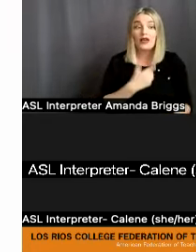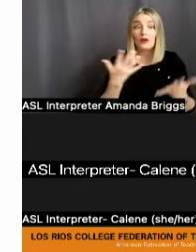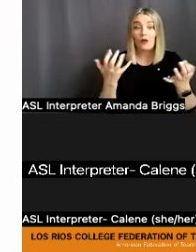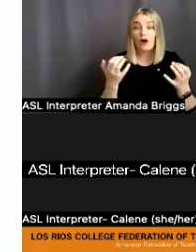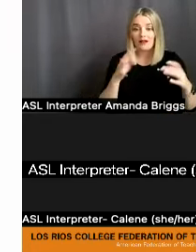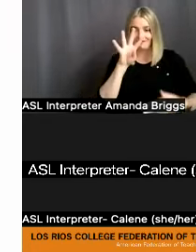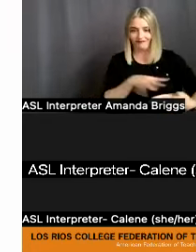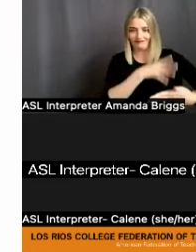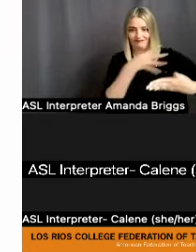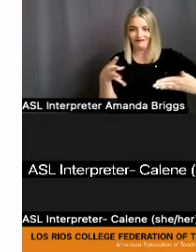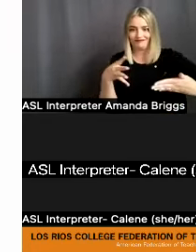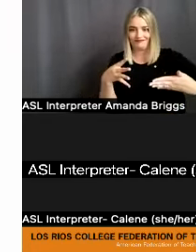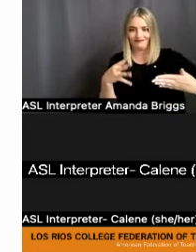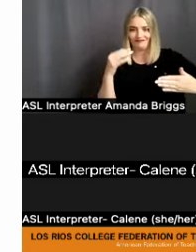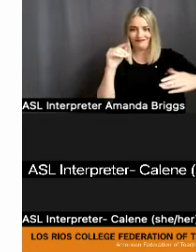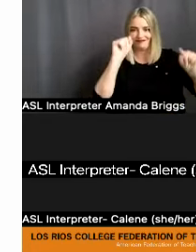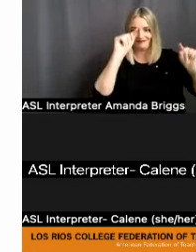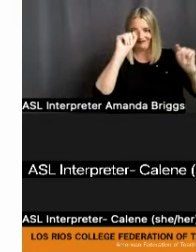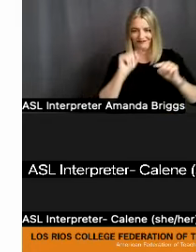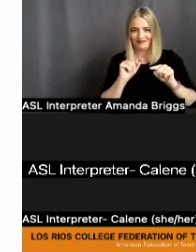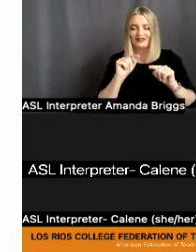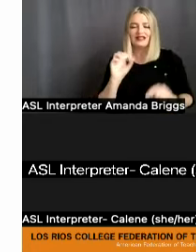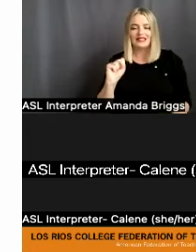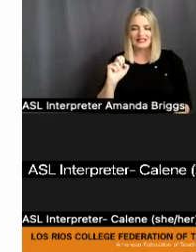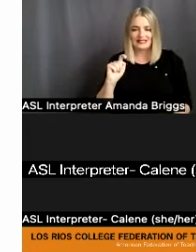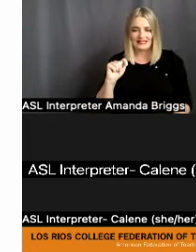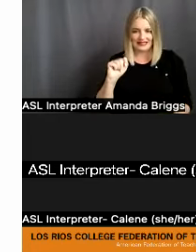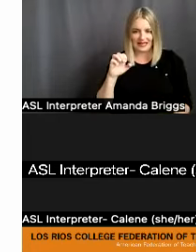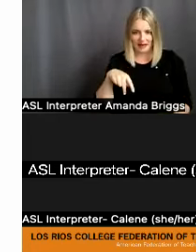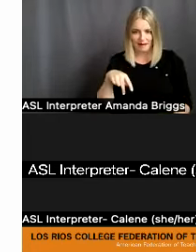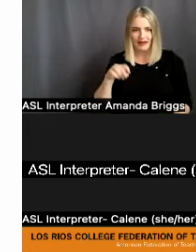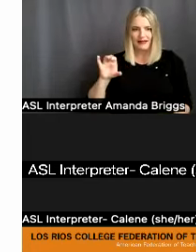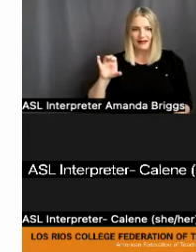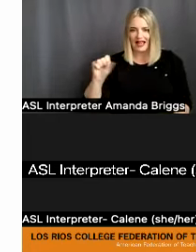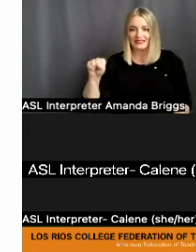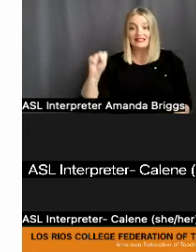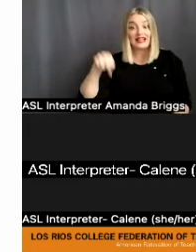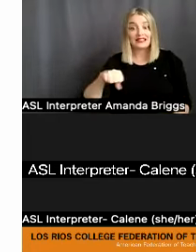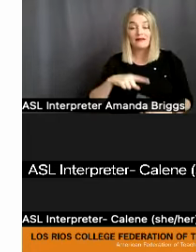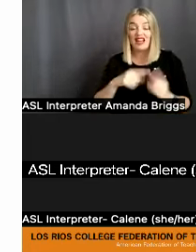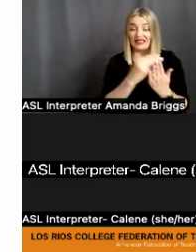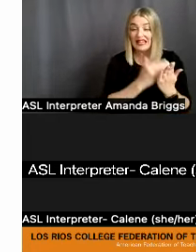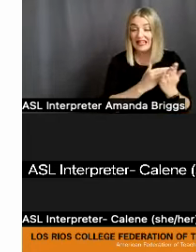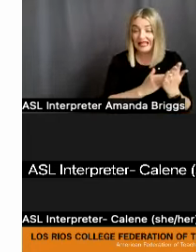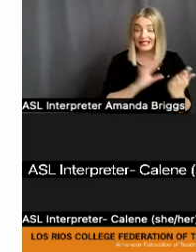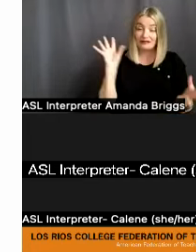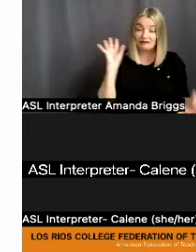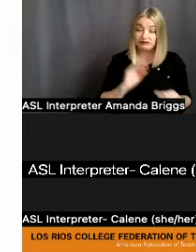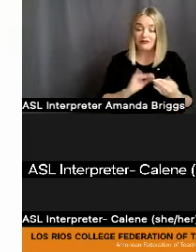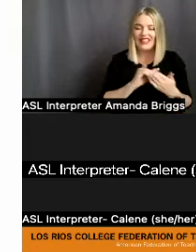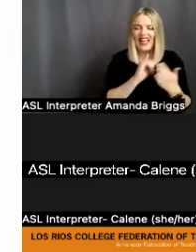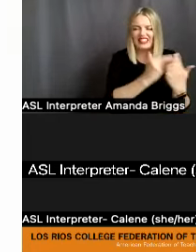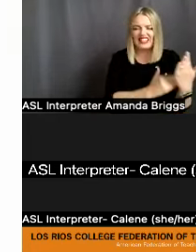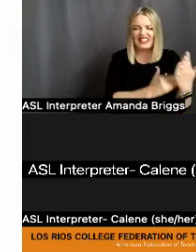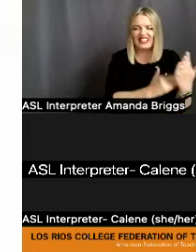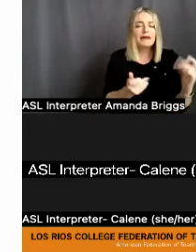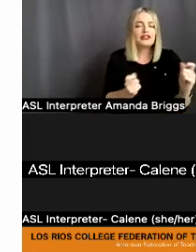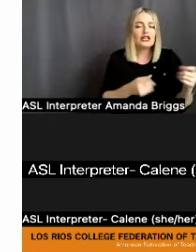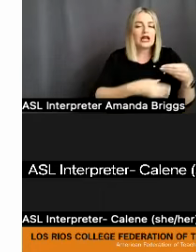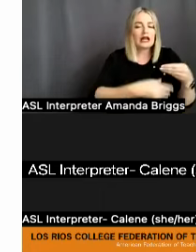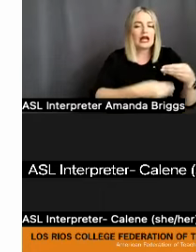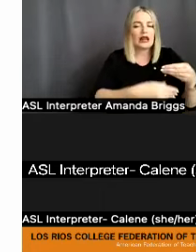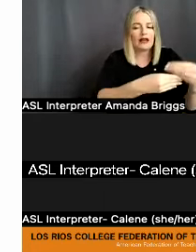class. And we knew that it was going to take a while to get a comprehensive list. And so that list may also evolve over time. But this was, I think, a